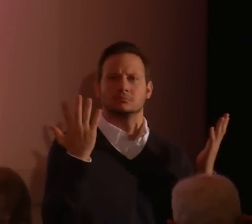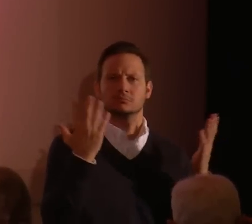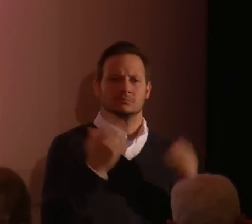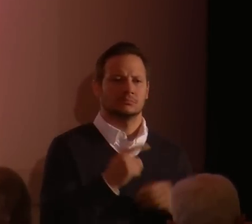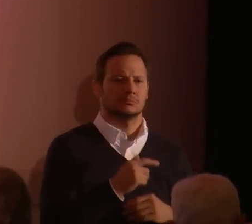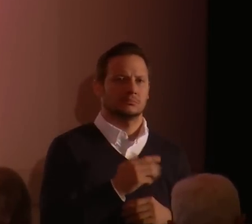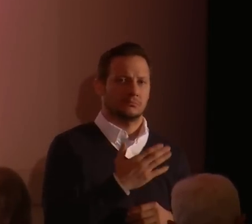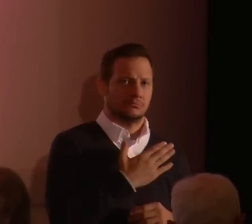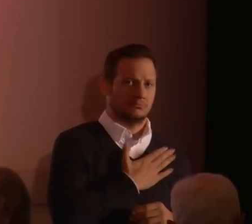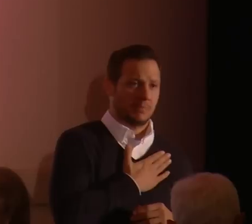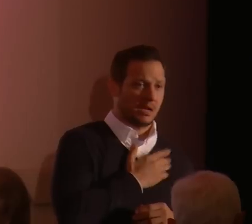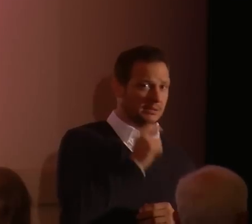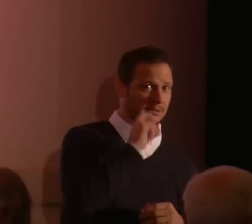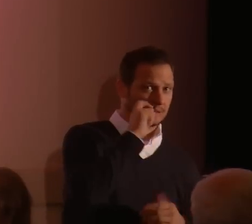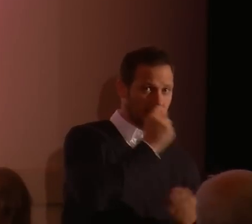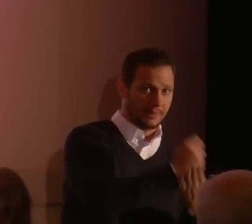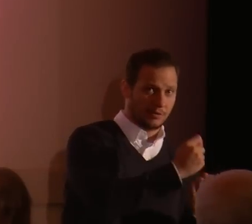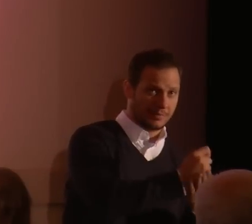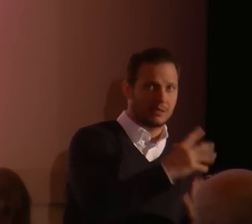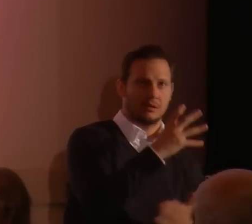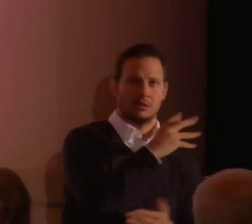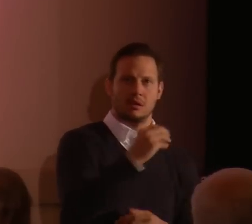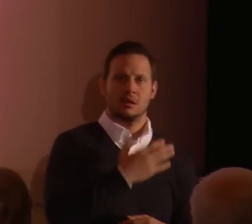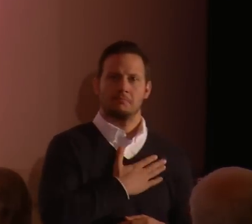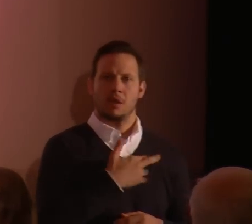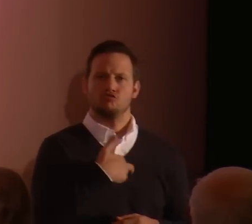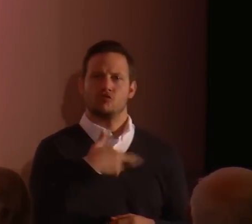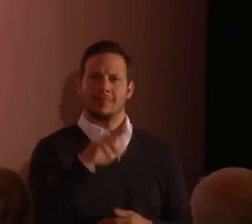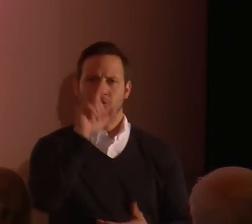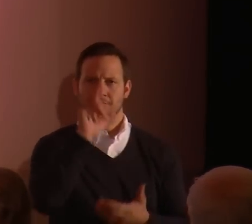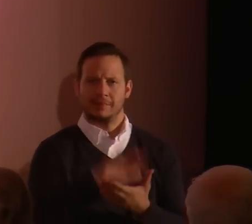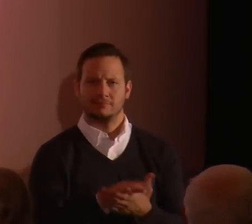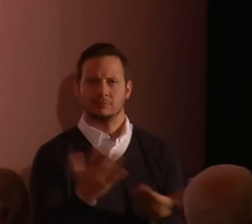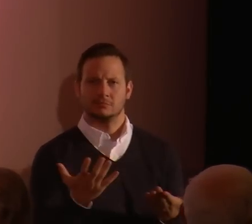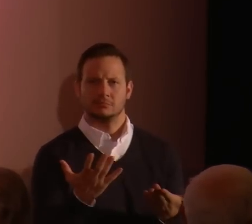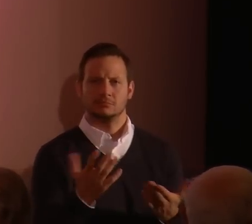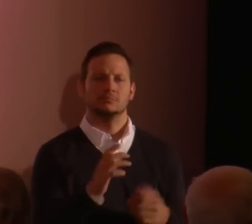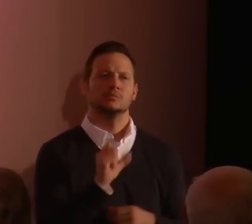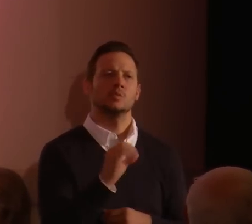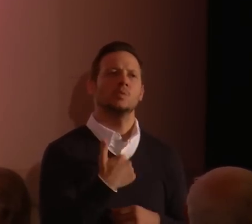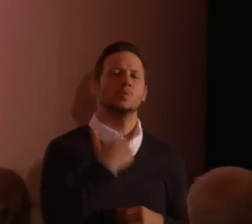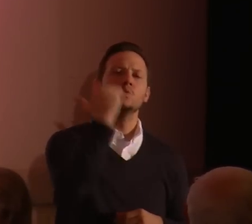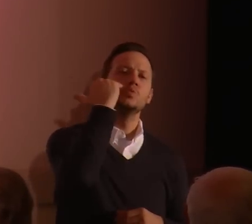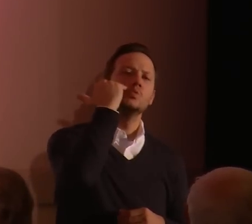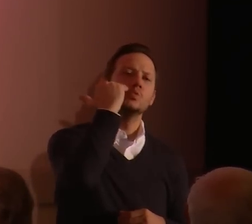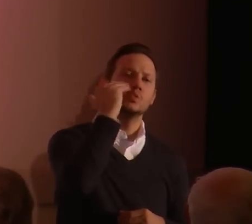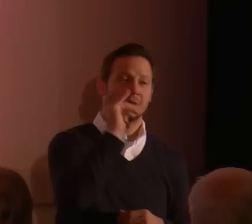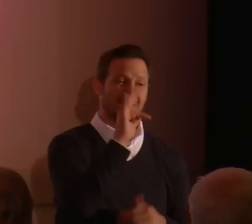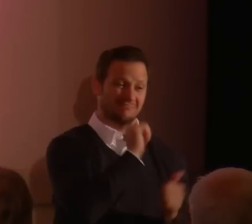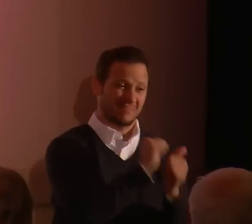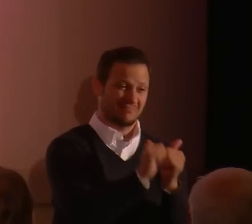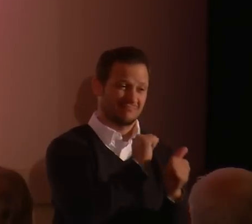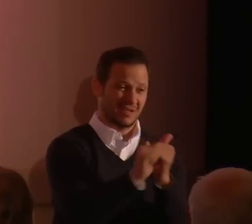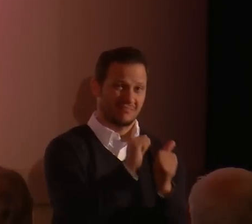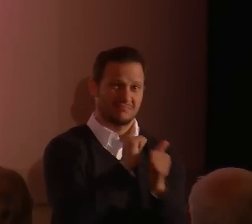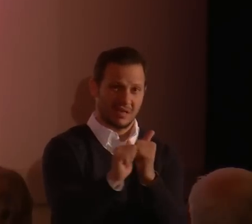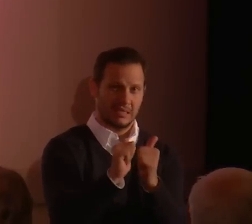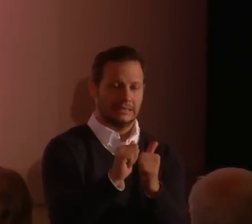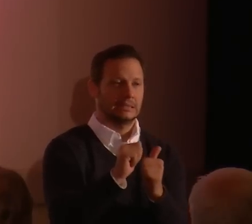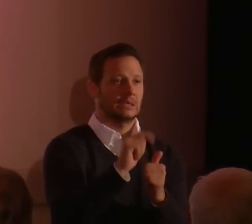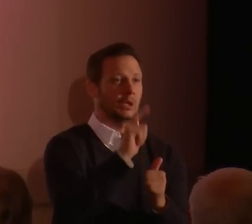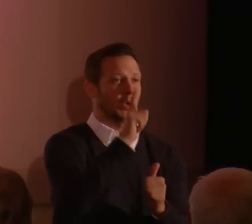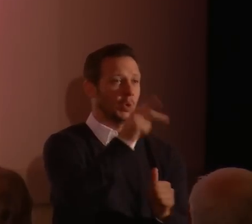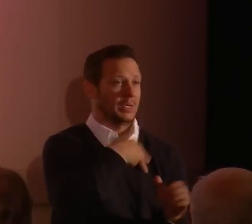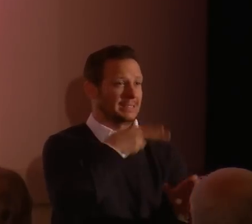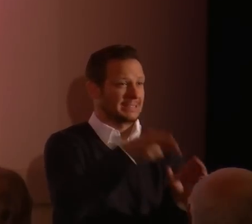my specialty in sex therapy and about my religious beliefs. So I knew that if I were cast, the mix of individuals that I would